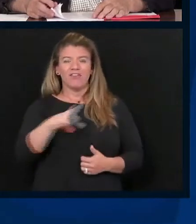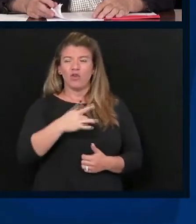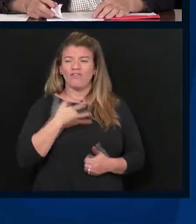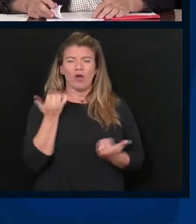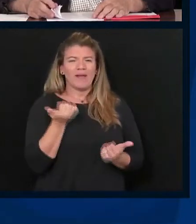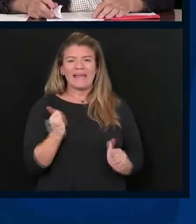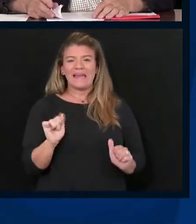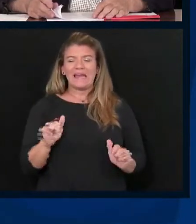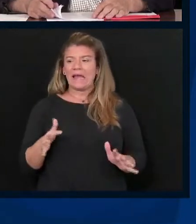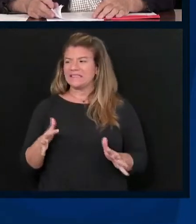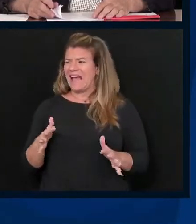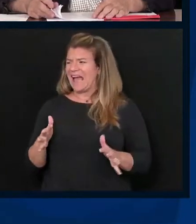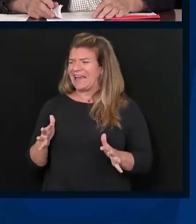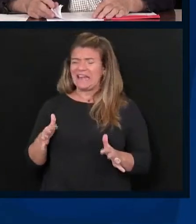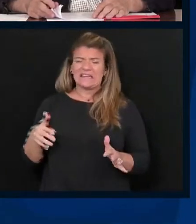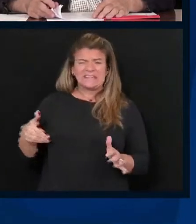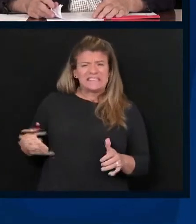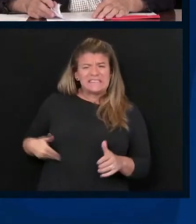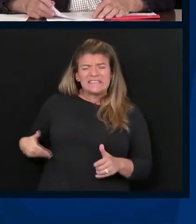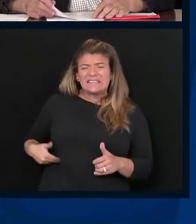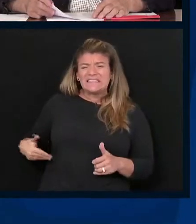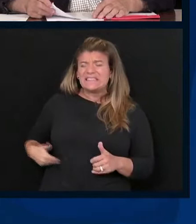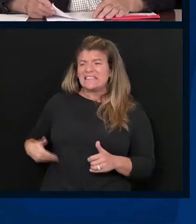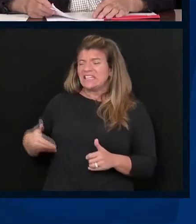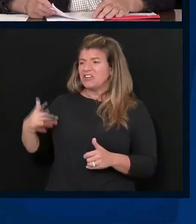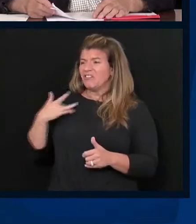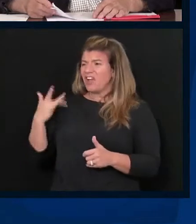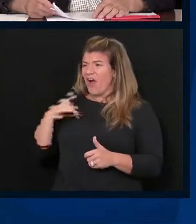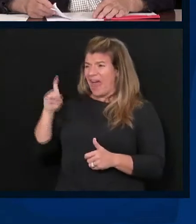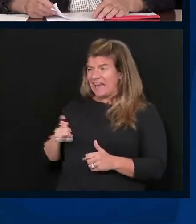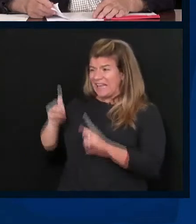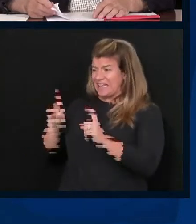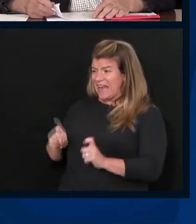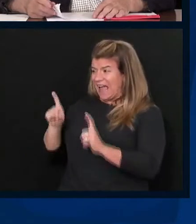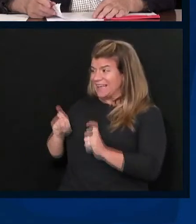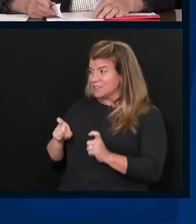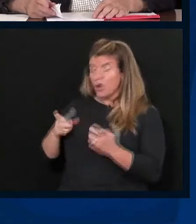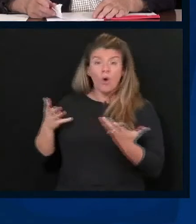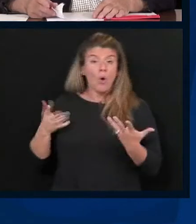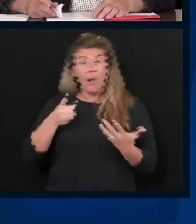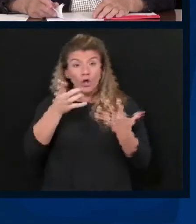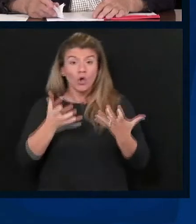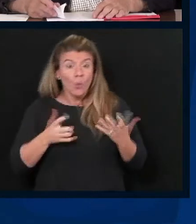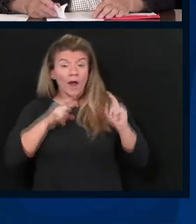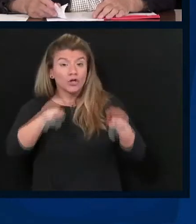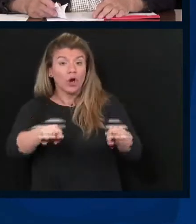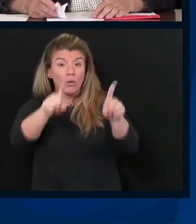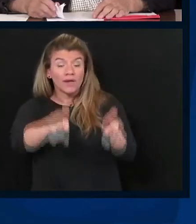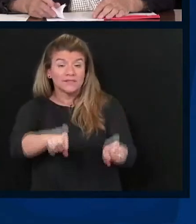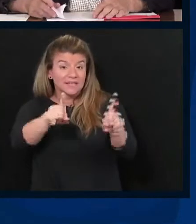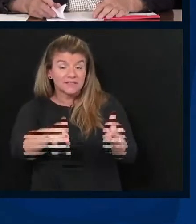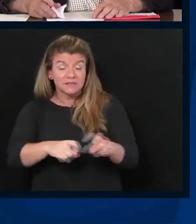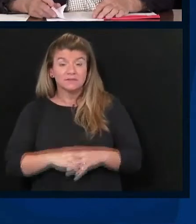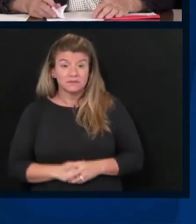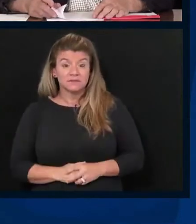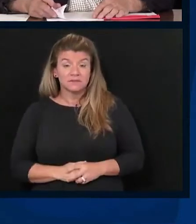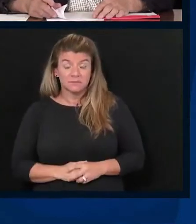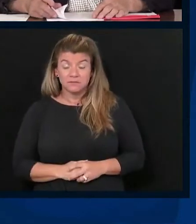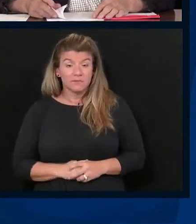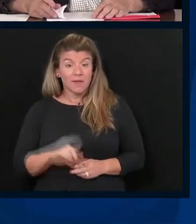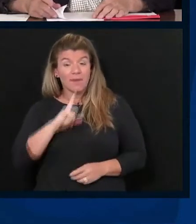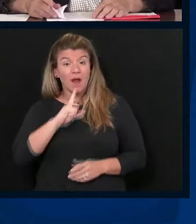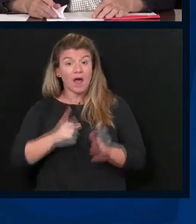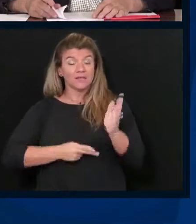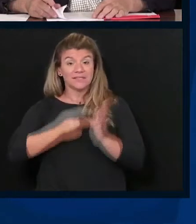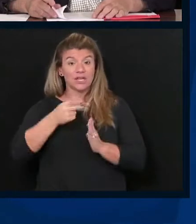anxiety level or just feels like it's really good to go get a test because it just may be you. It just may absolutely